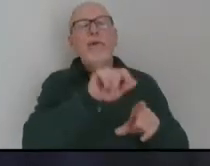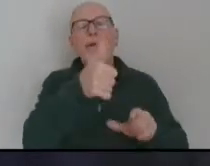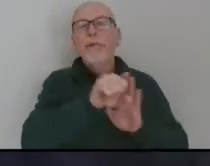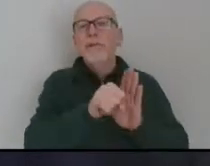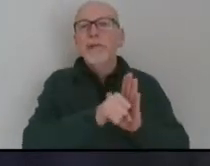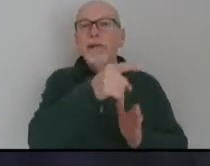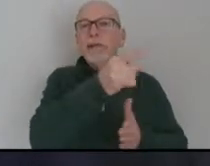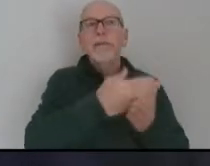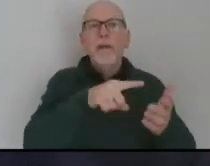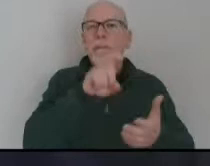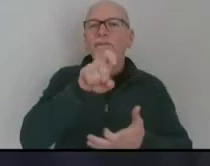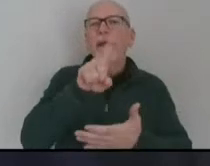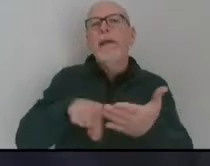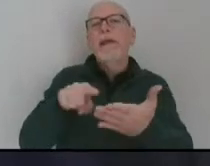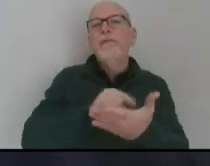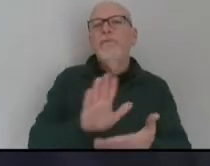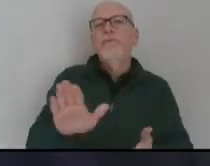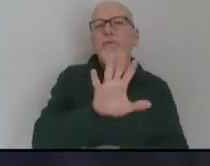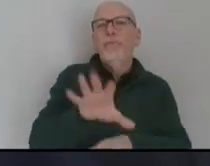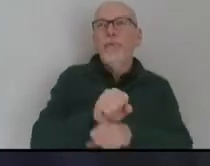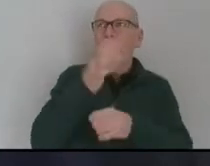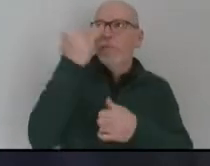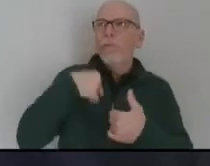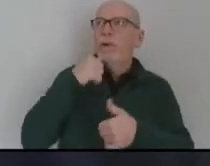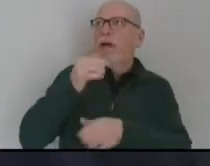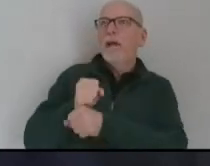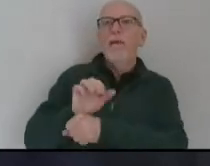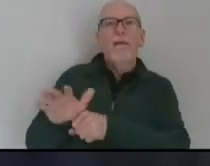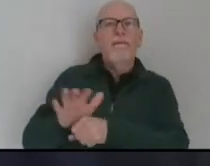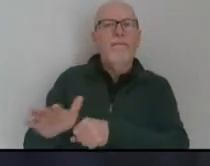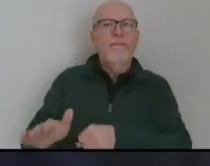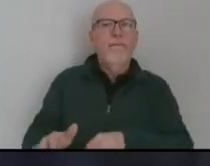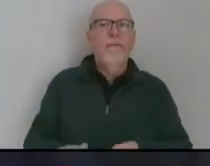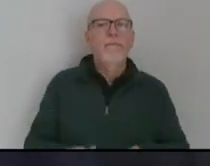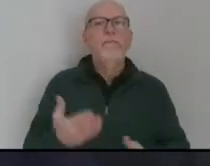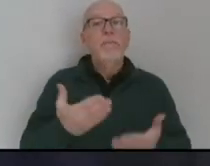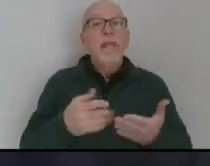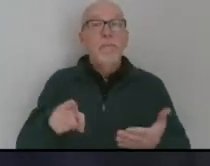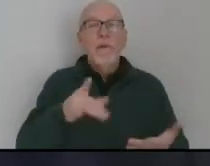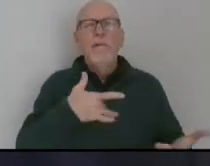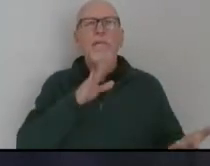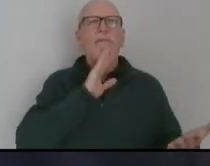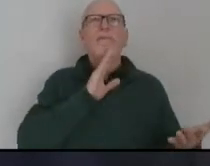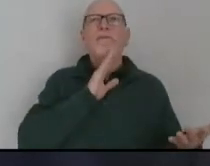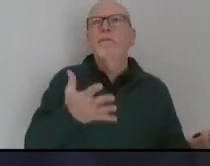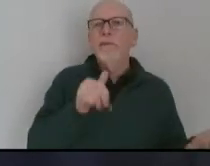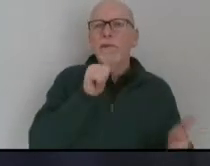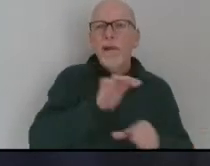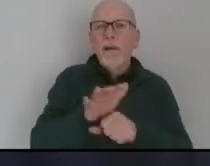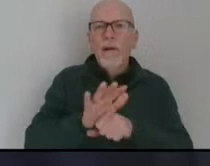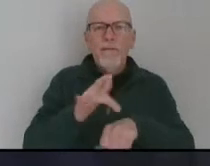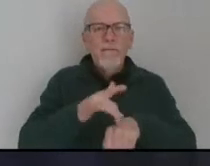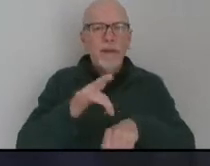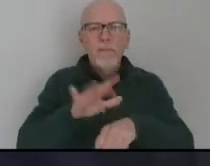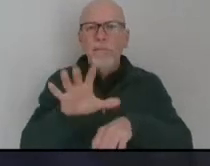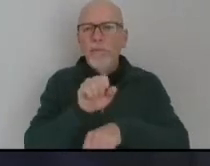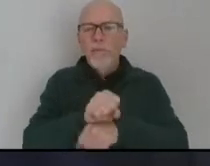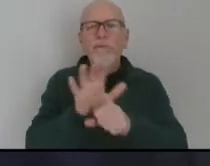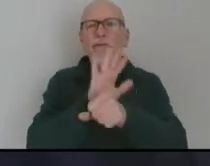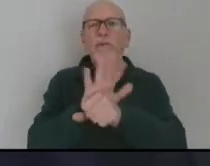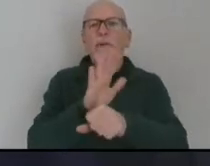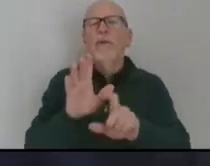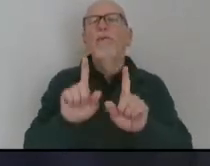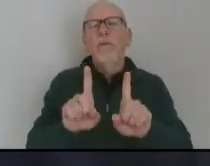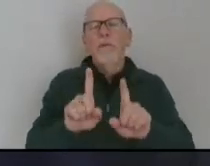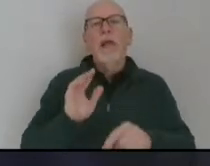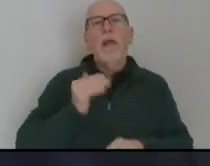vaccine appointments due to no doses available. So while you may be frustrated at the availability of appointments, you can rest assured that our